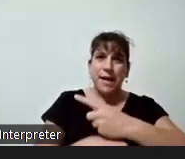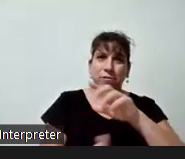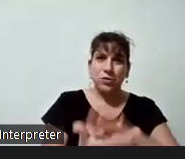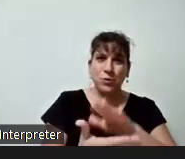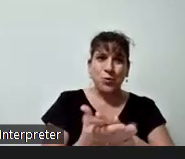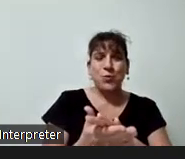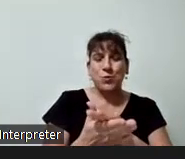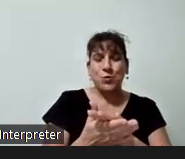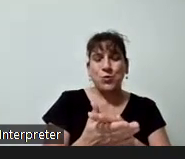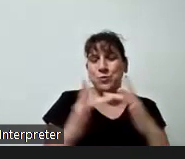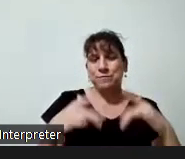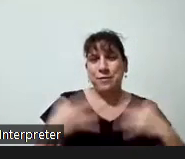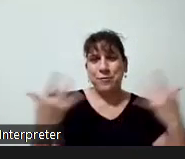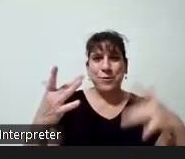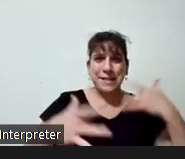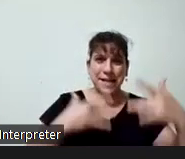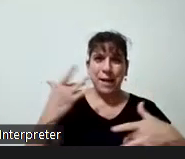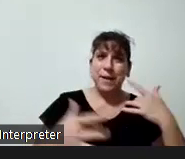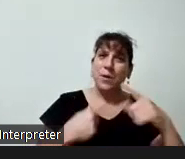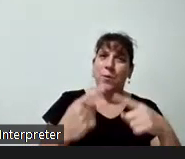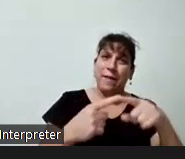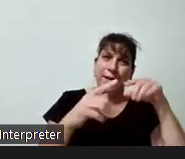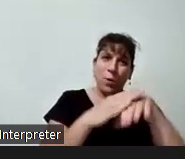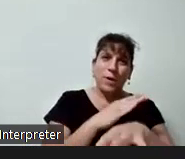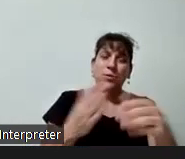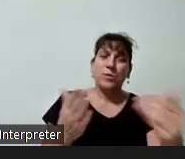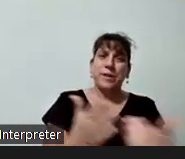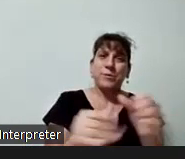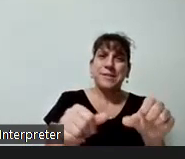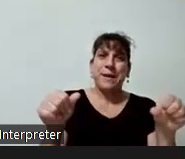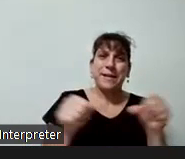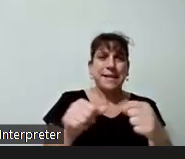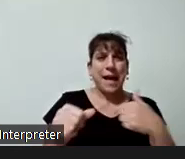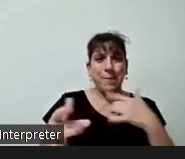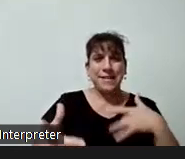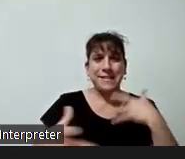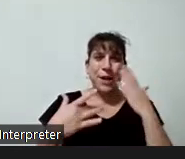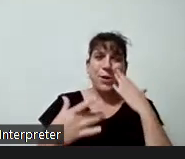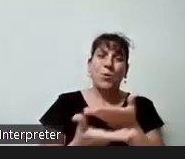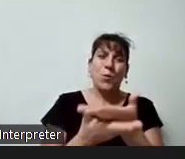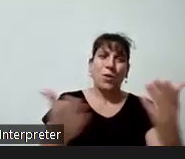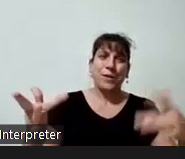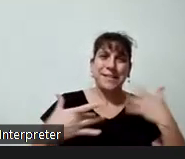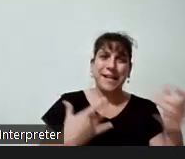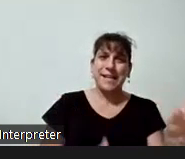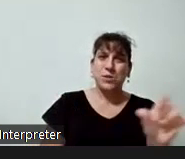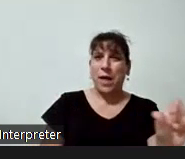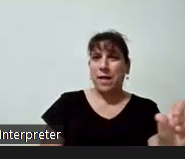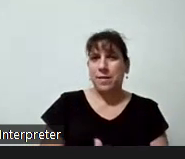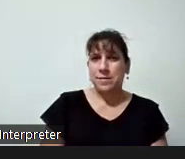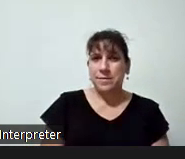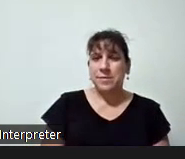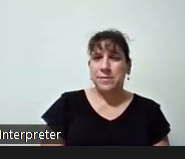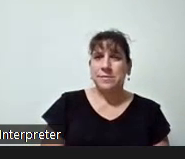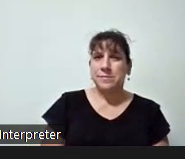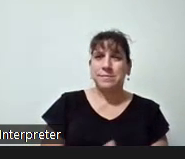and excitement that they're going to have once they occupy their new space. So I'm excited. I know you guys are excited as well. And